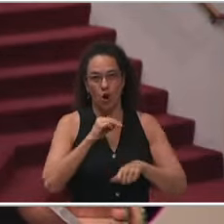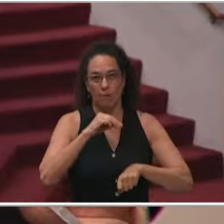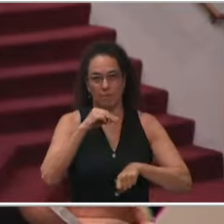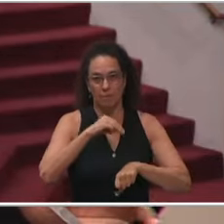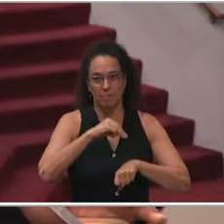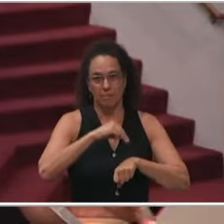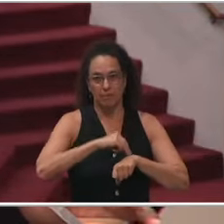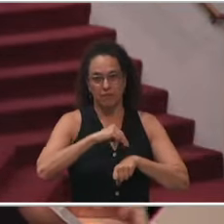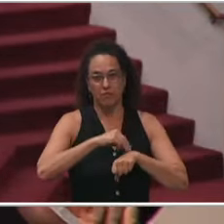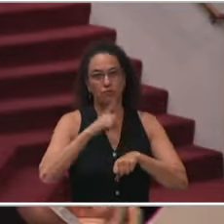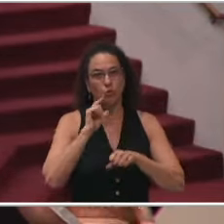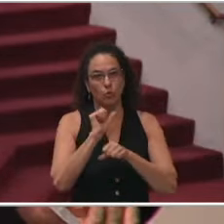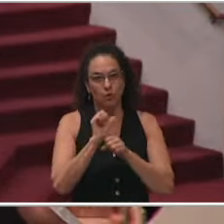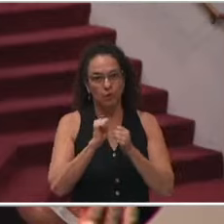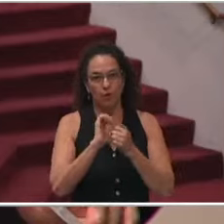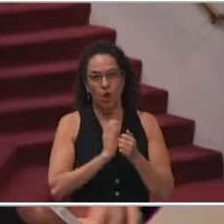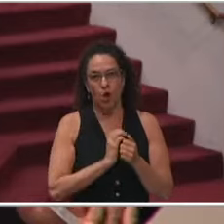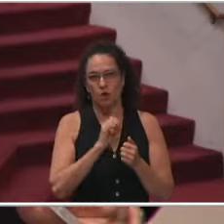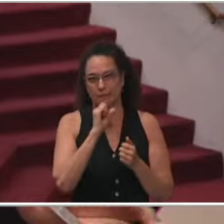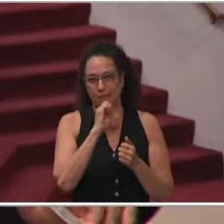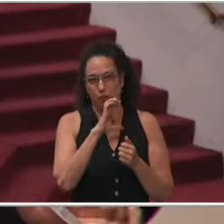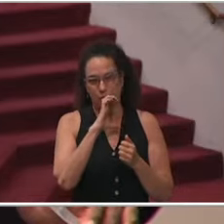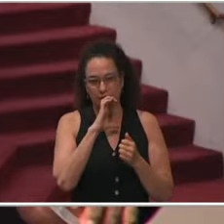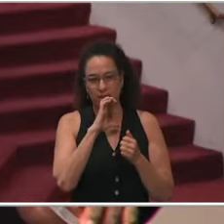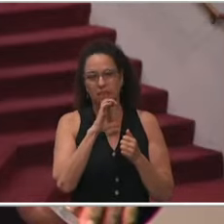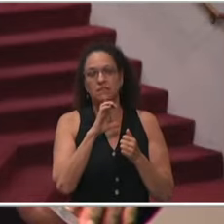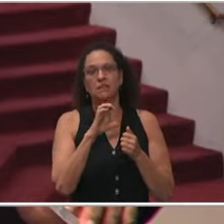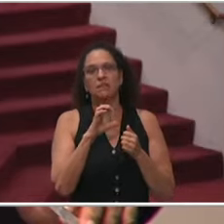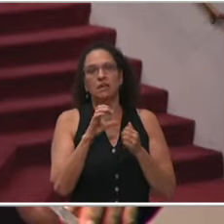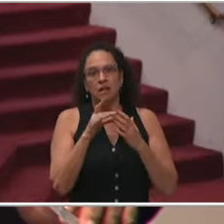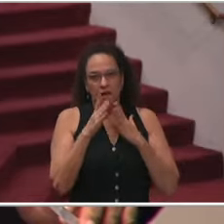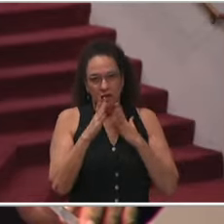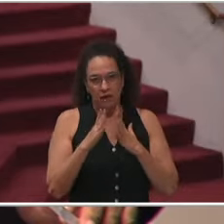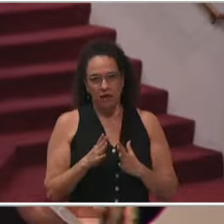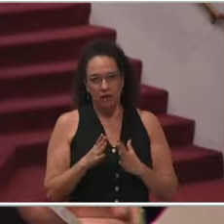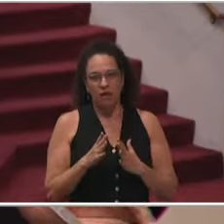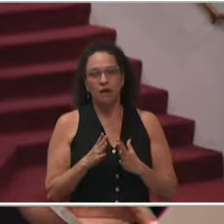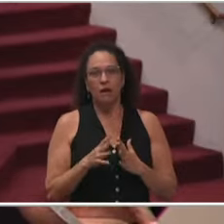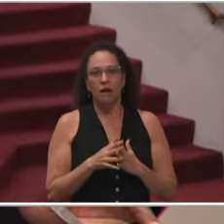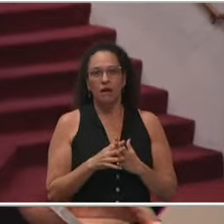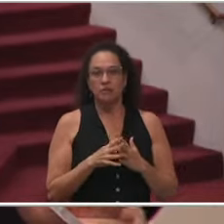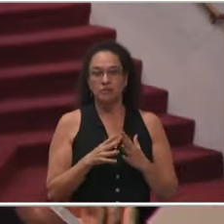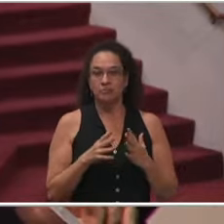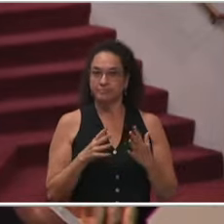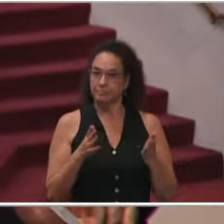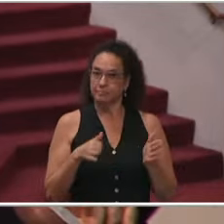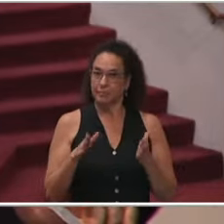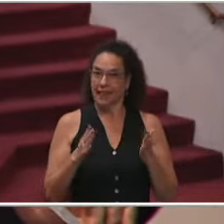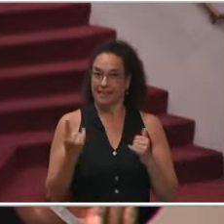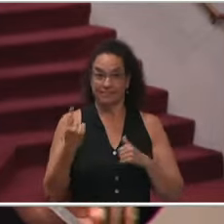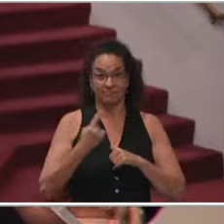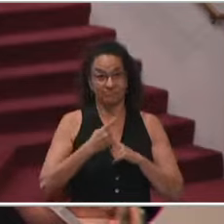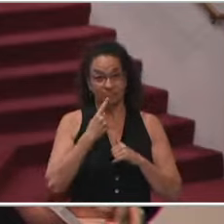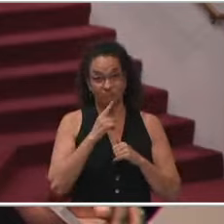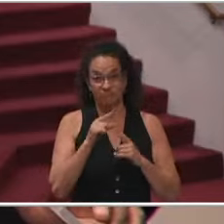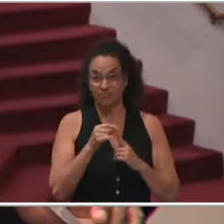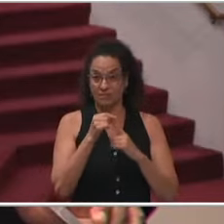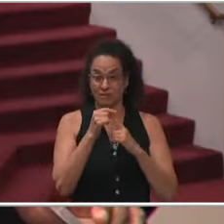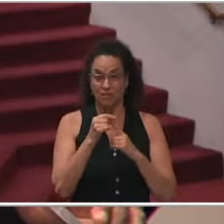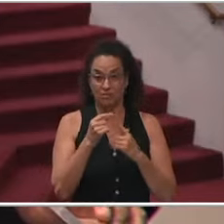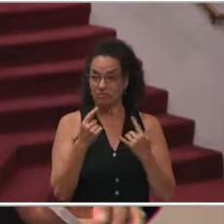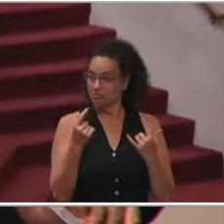for working with our seniors in ministry and the leadership and putting together this very special day. And I will tell you, the